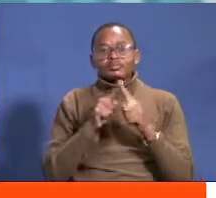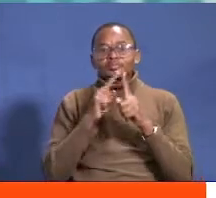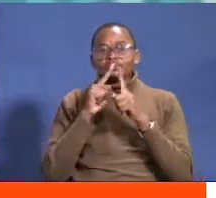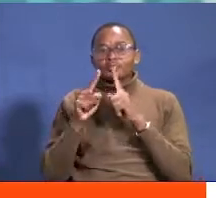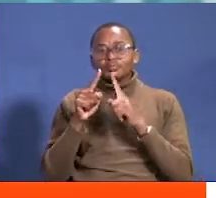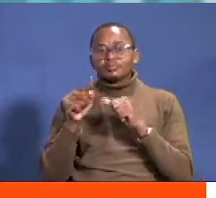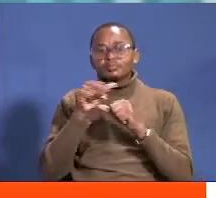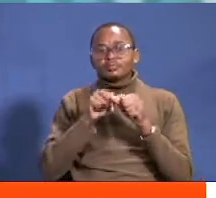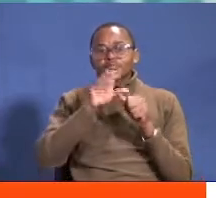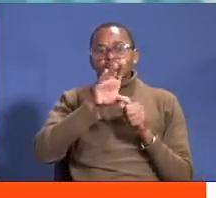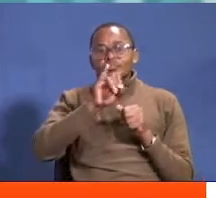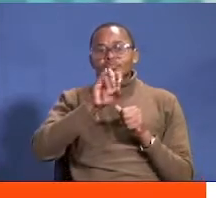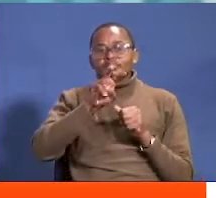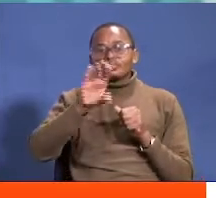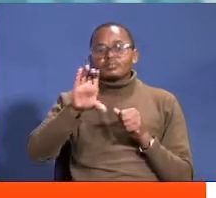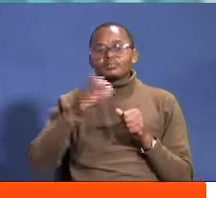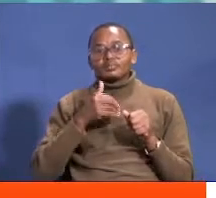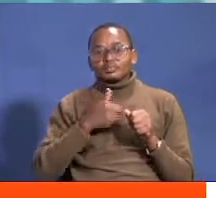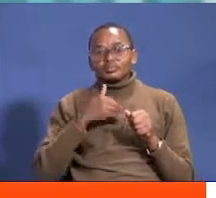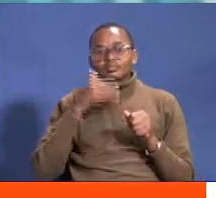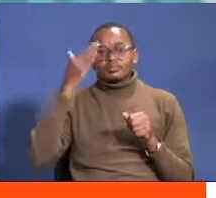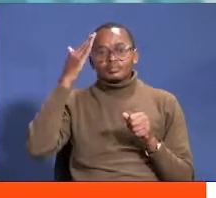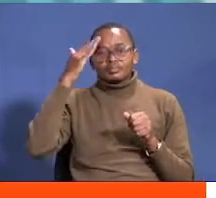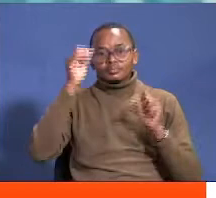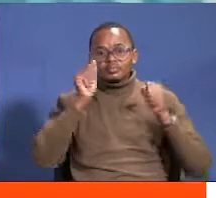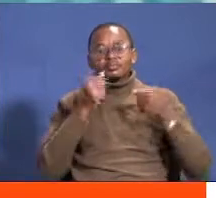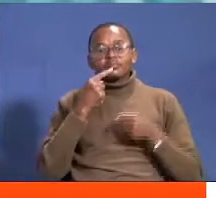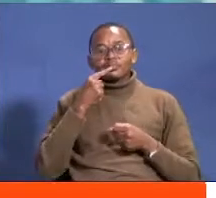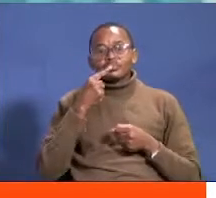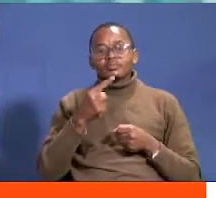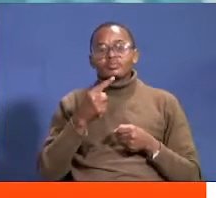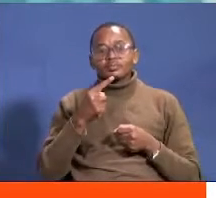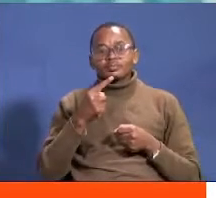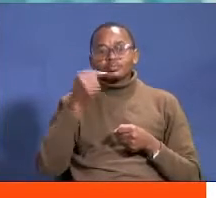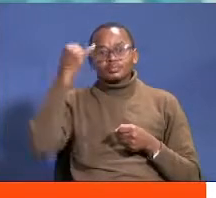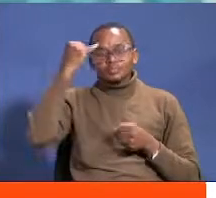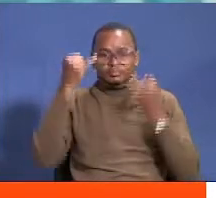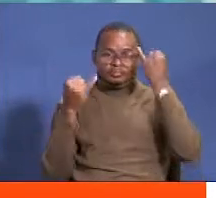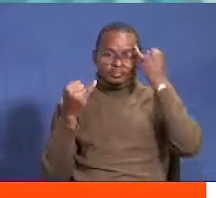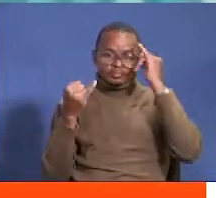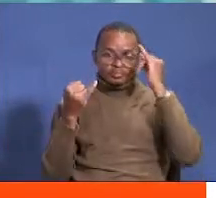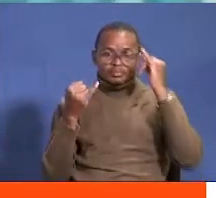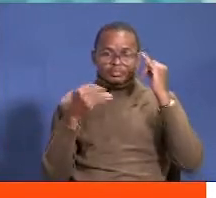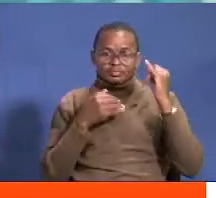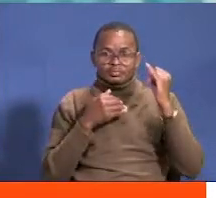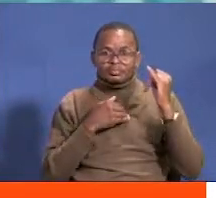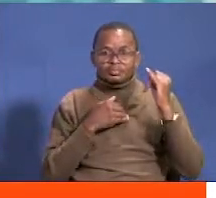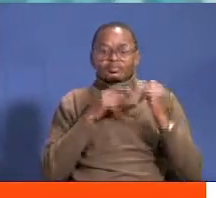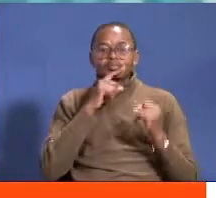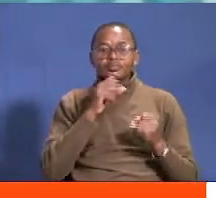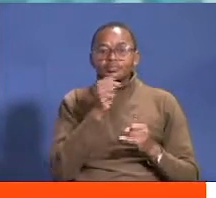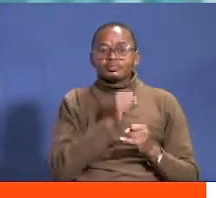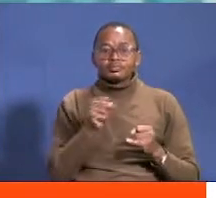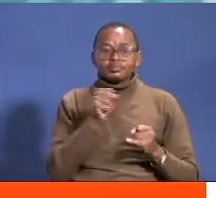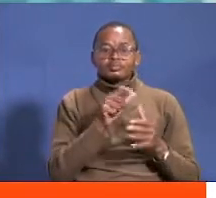about civic education, people are able to know, they're able to be told. Imagine now maybe you are a grandfather, and